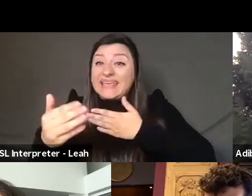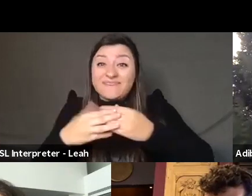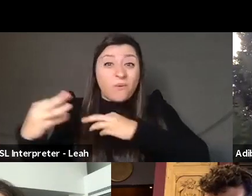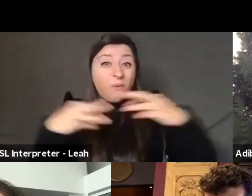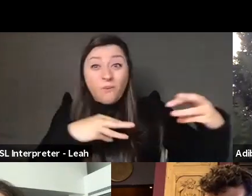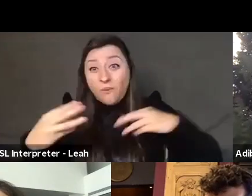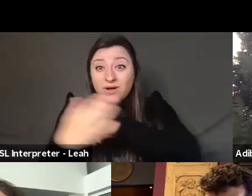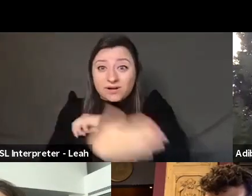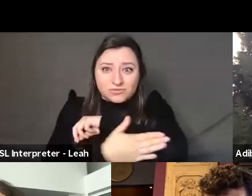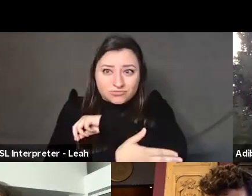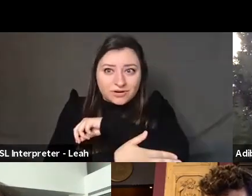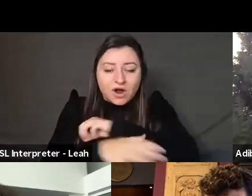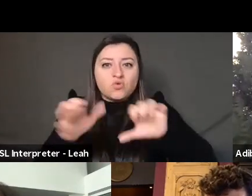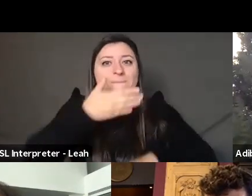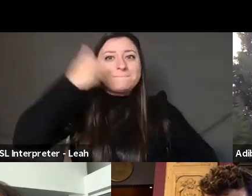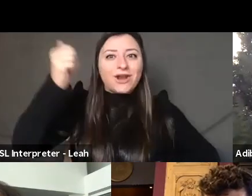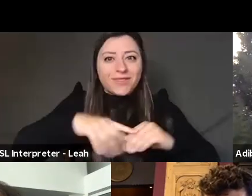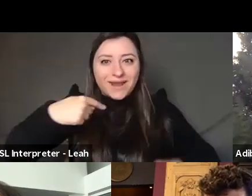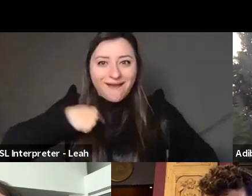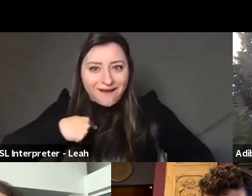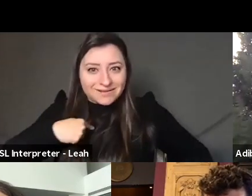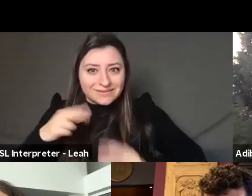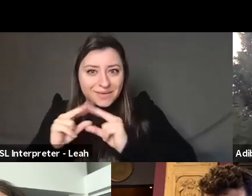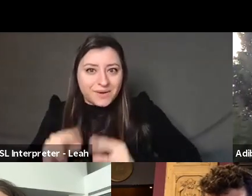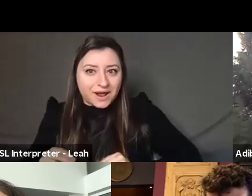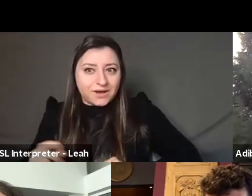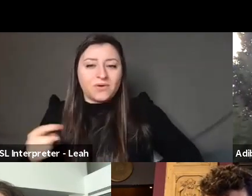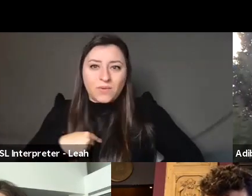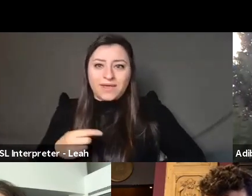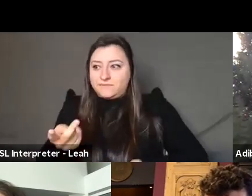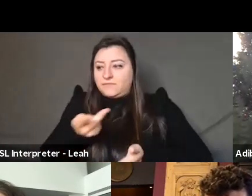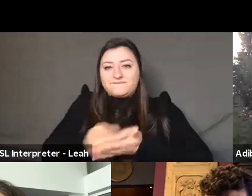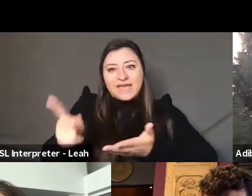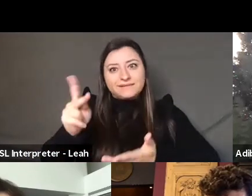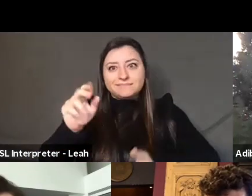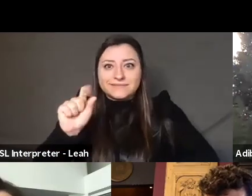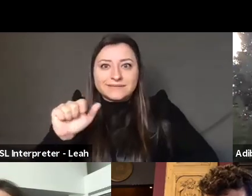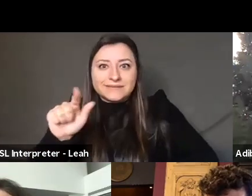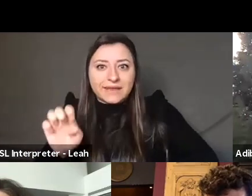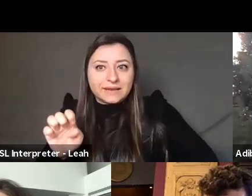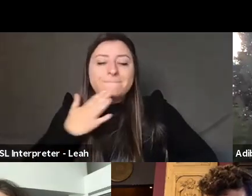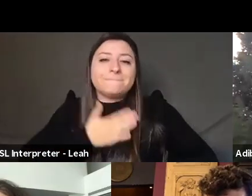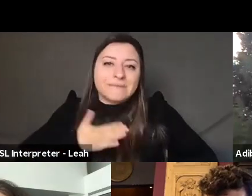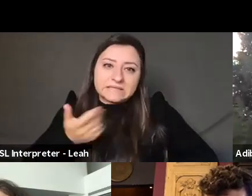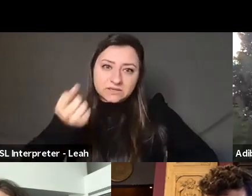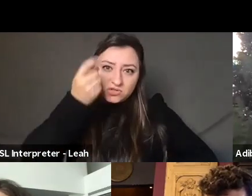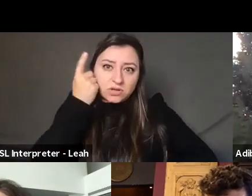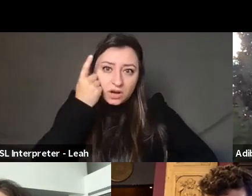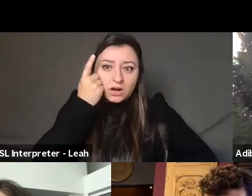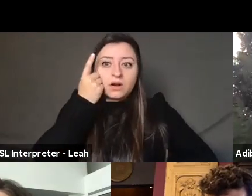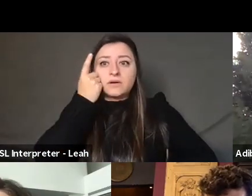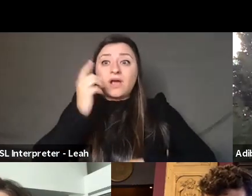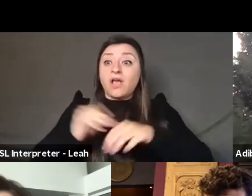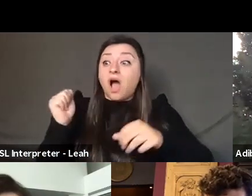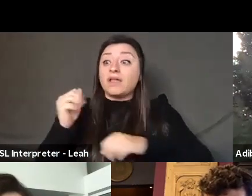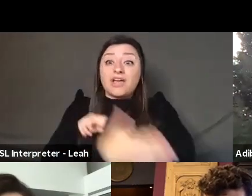countries are doing better than us. We are a failed state. Please understand that calling a country a